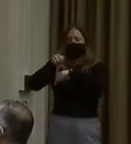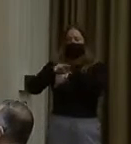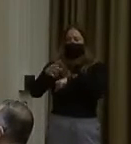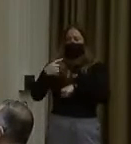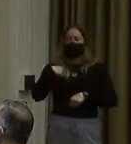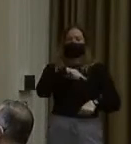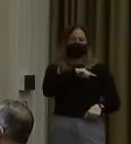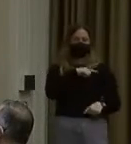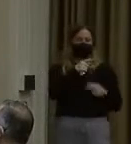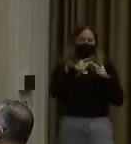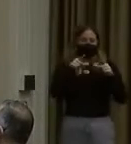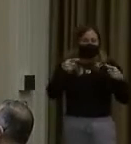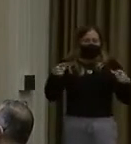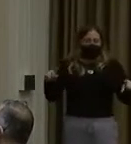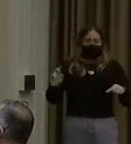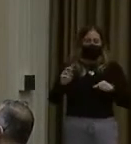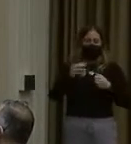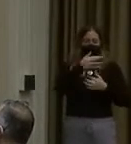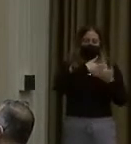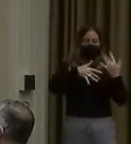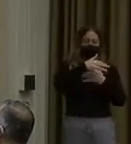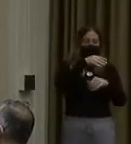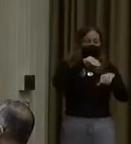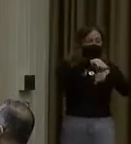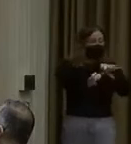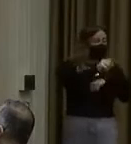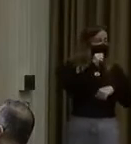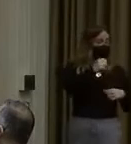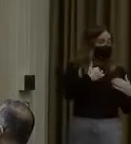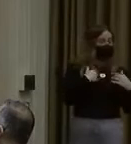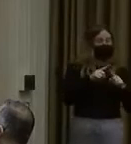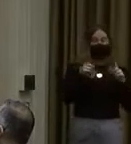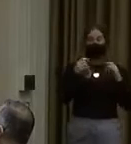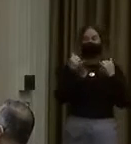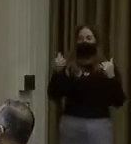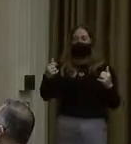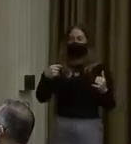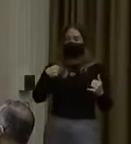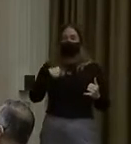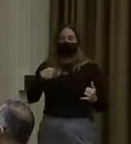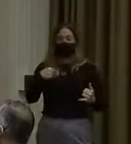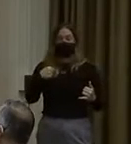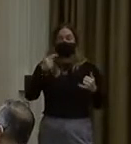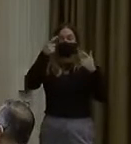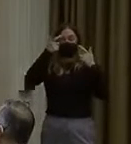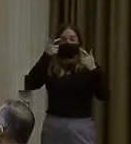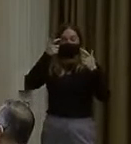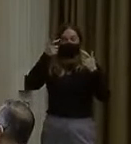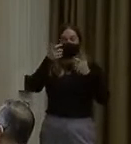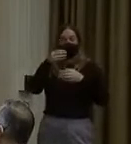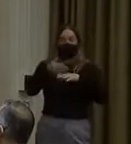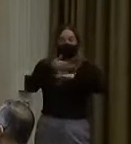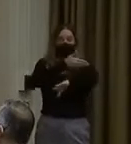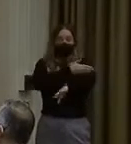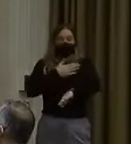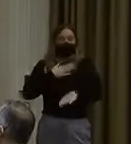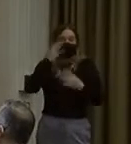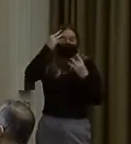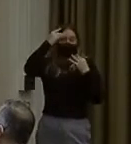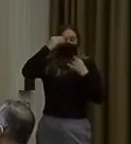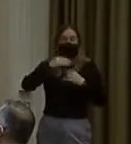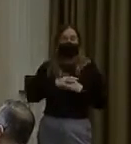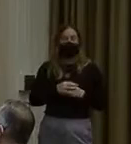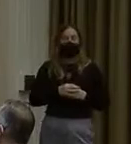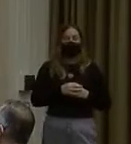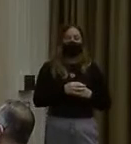really have this language around social determinants of health, and now I have a new lexicon, but oddly, my understanding of the social determinants of health actually bridged